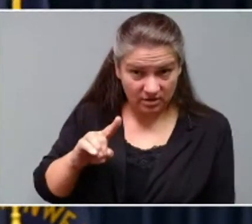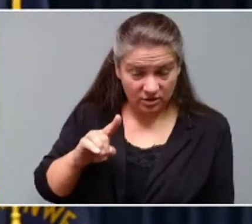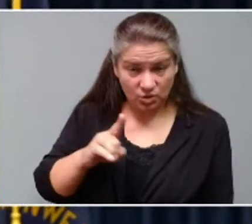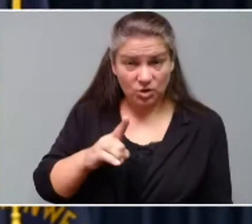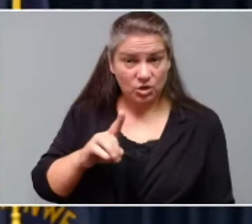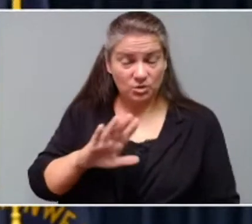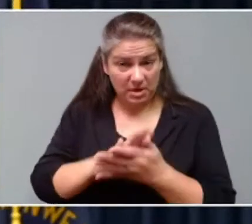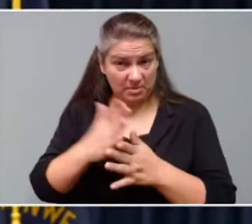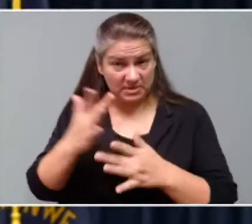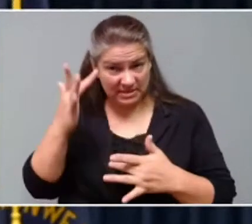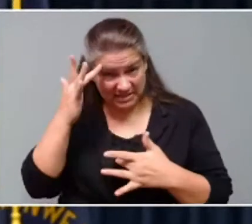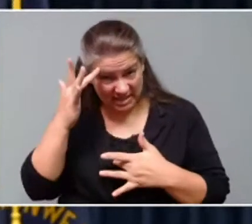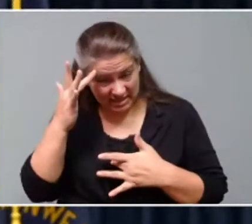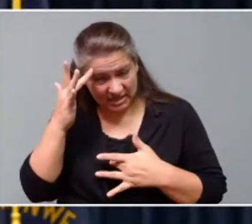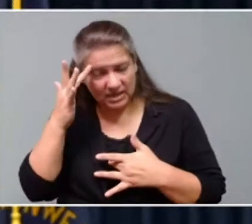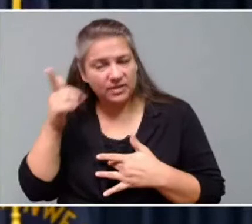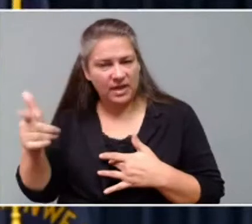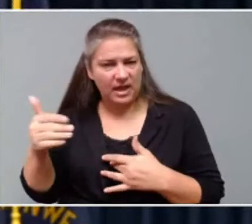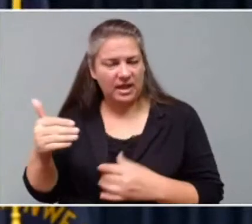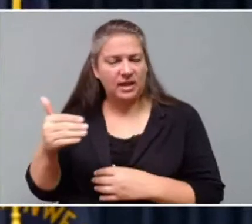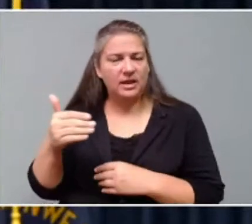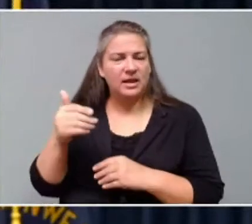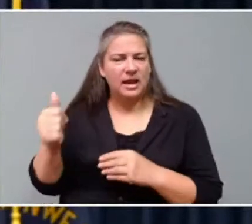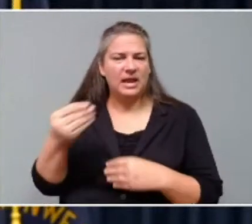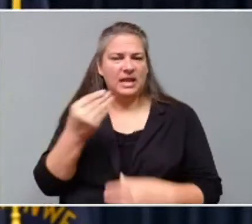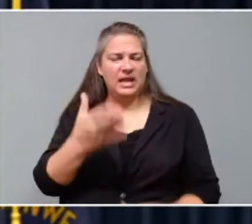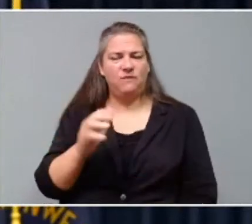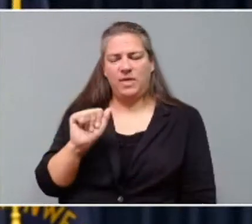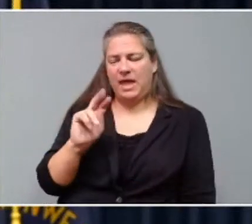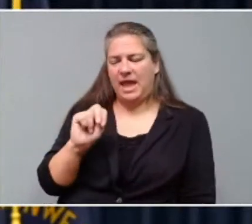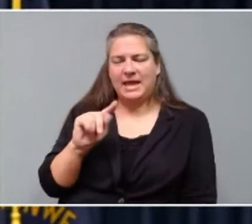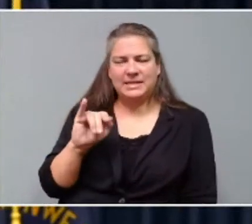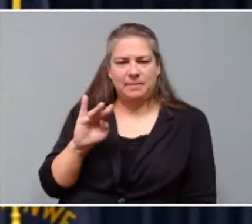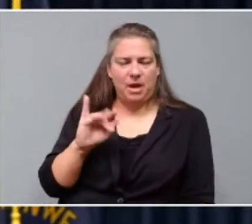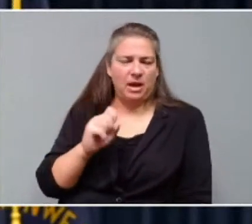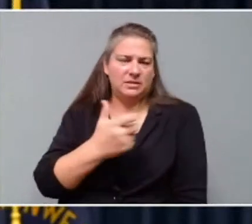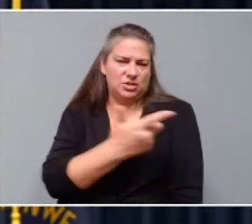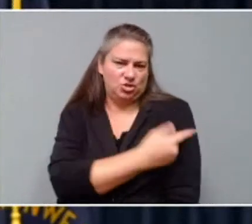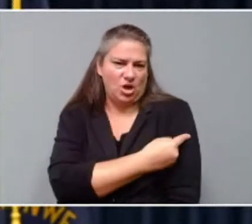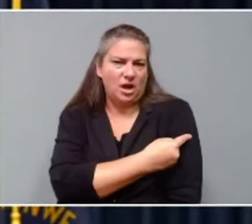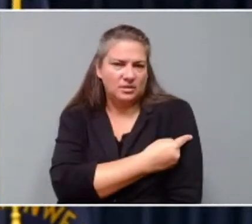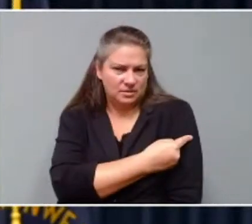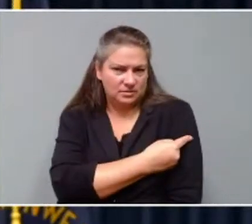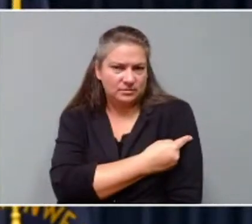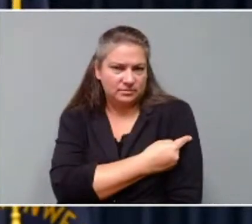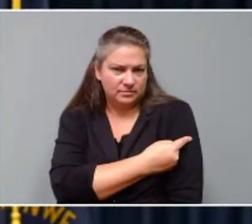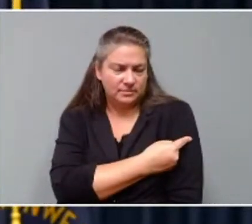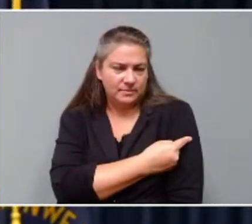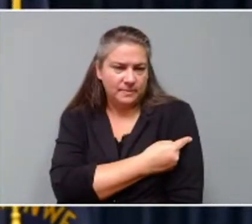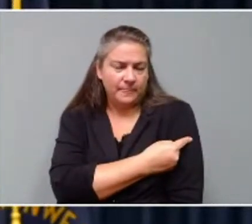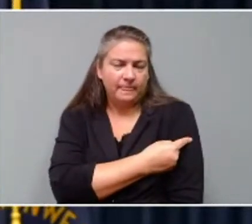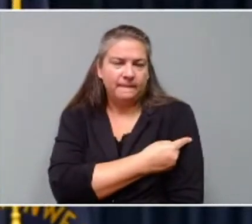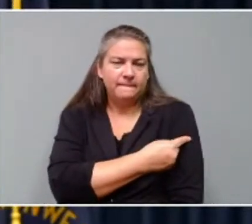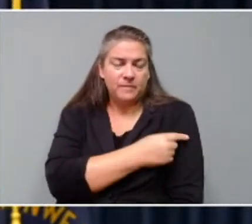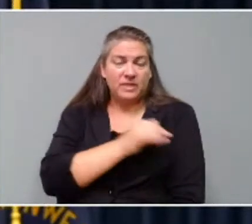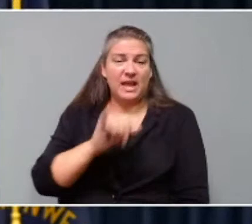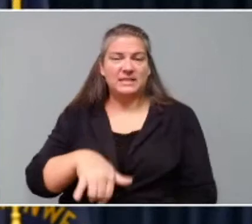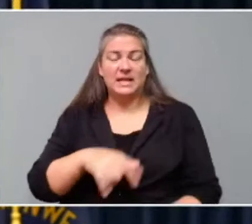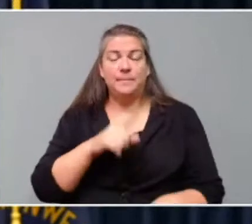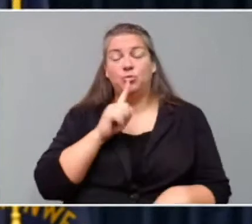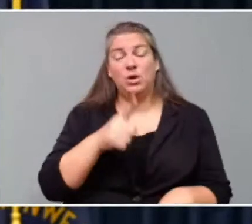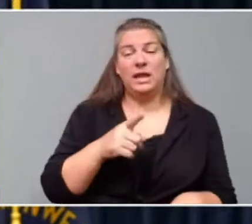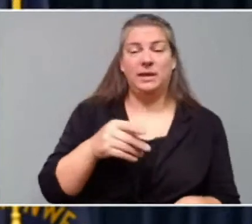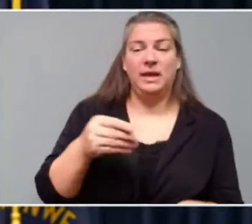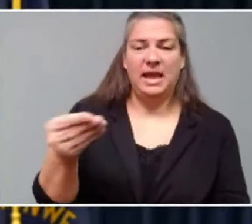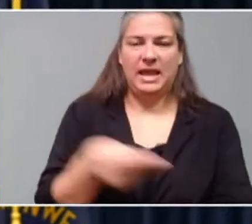sick, that can give you the very best shot of getting through it. It is an infusion. And